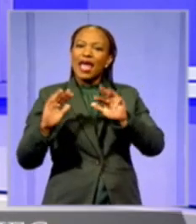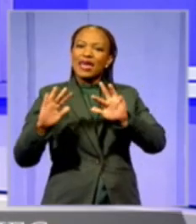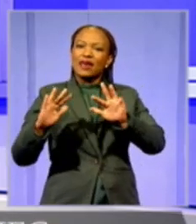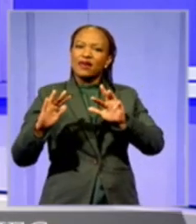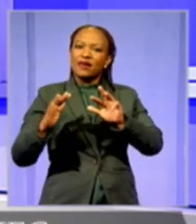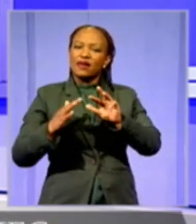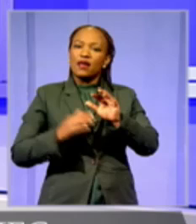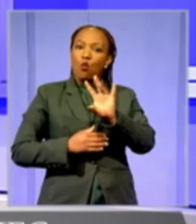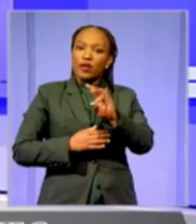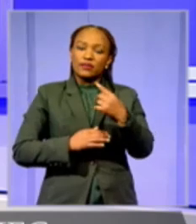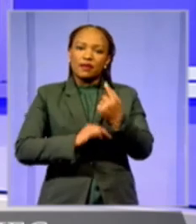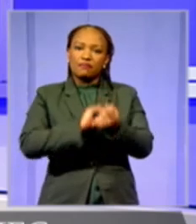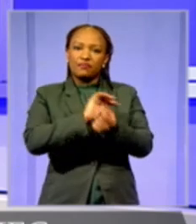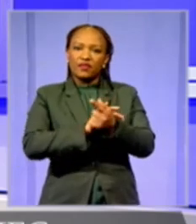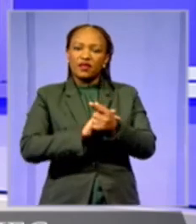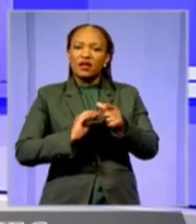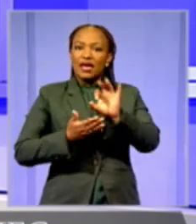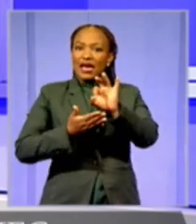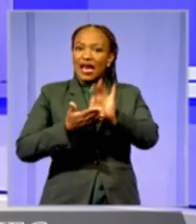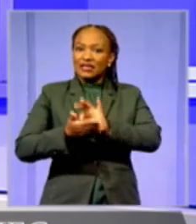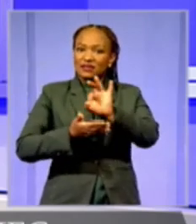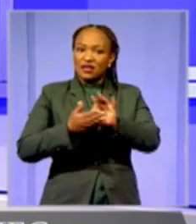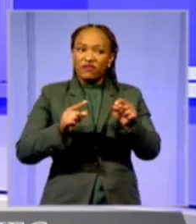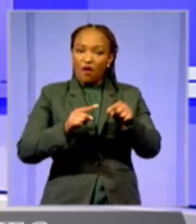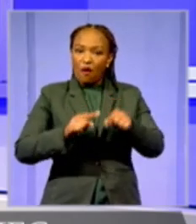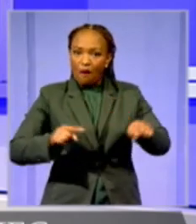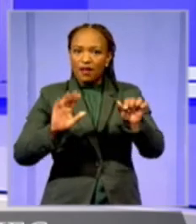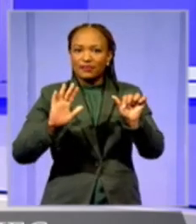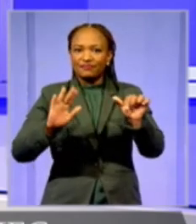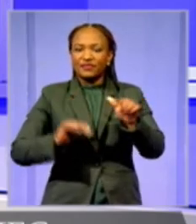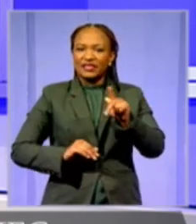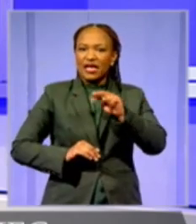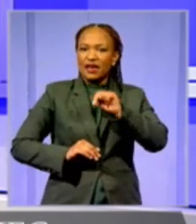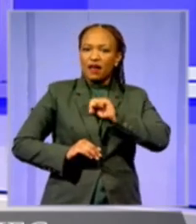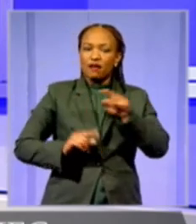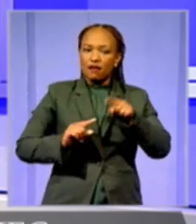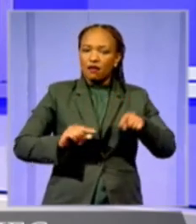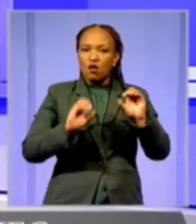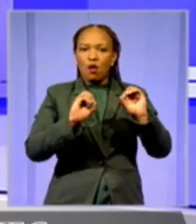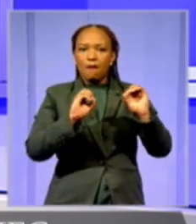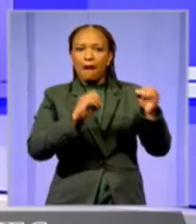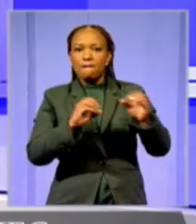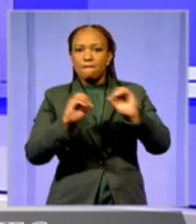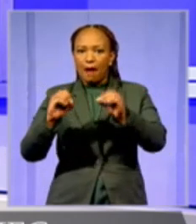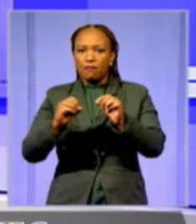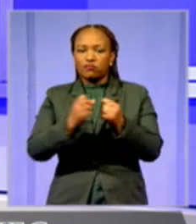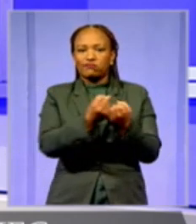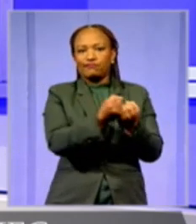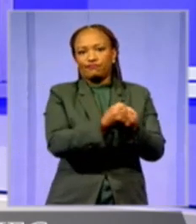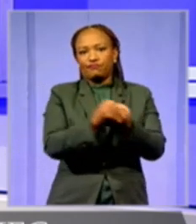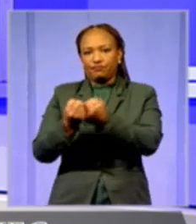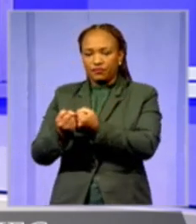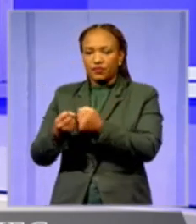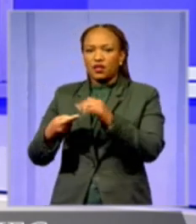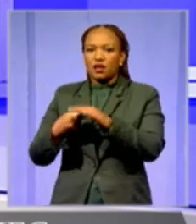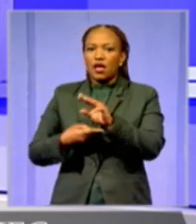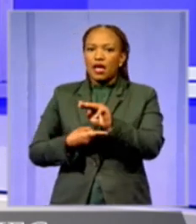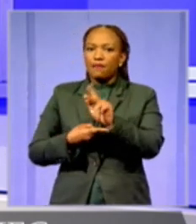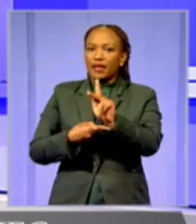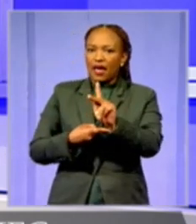kwa dimmasepaleng di le 6 kwa KwaZulu-Natal. Makoko ka bontsi a tsweletse go tshegetsa maemo fa la Umkhonto we Sizwe